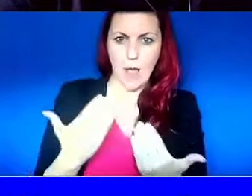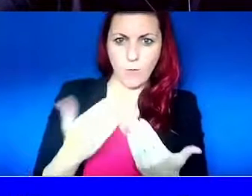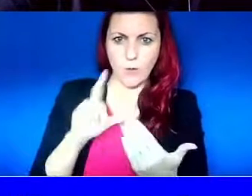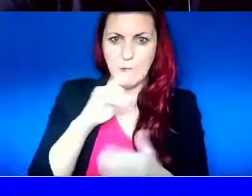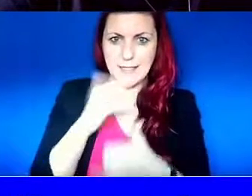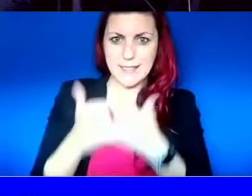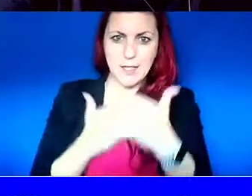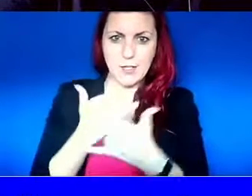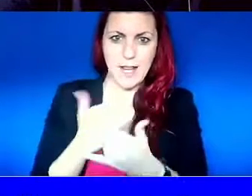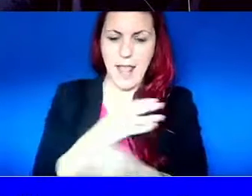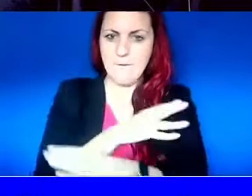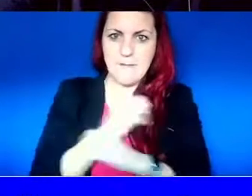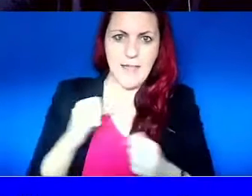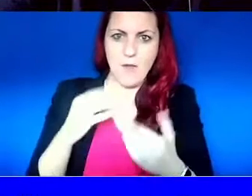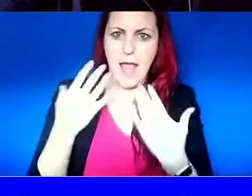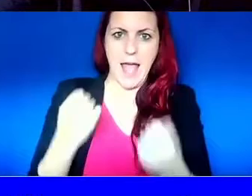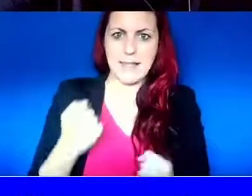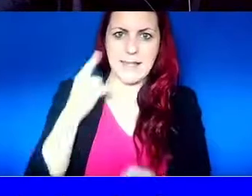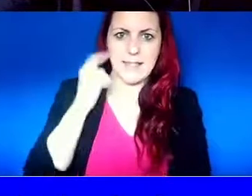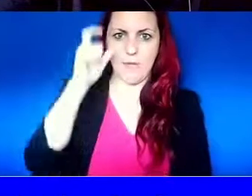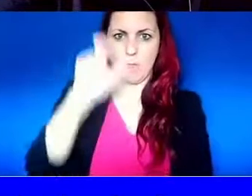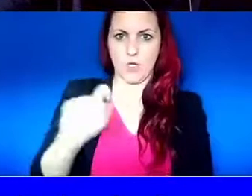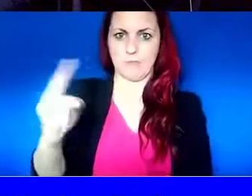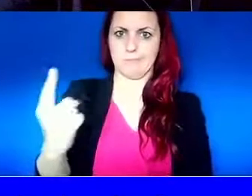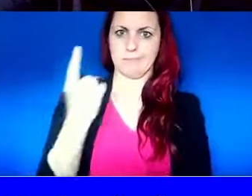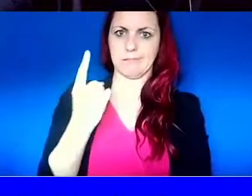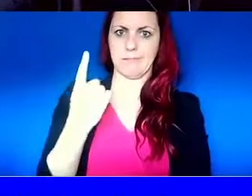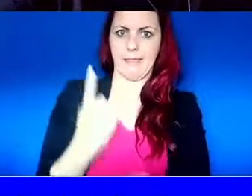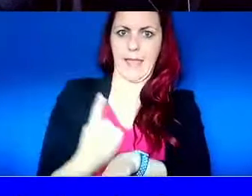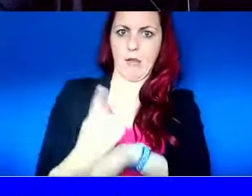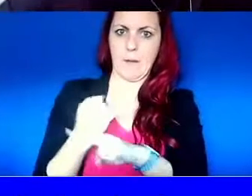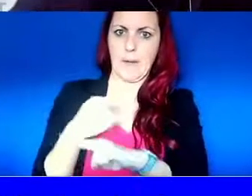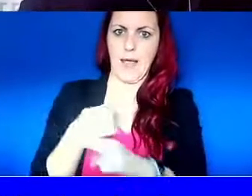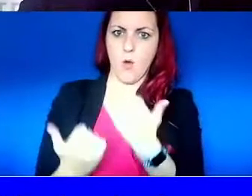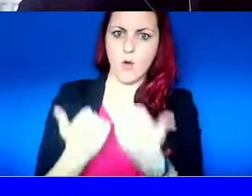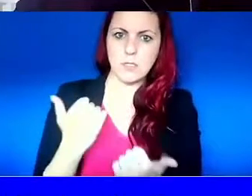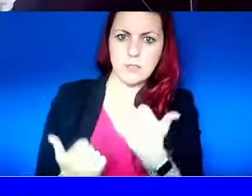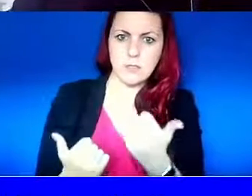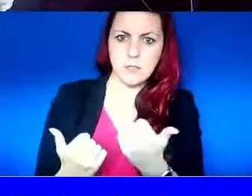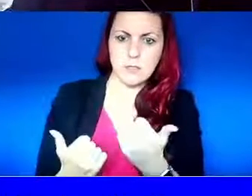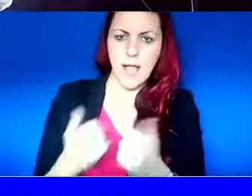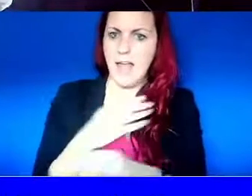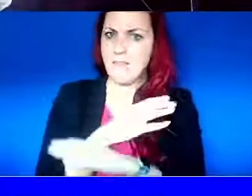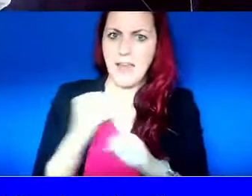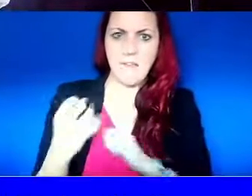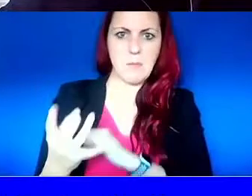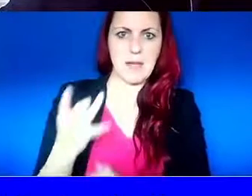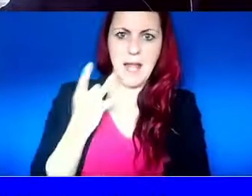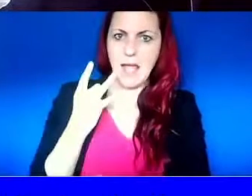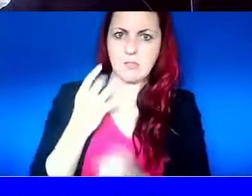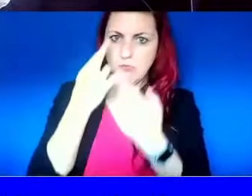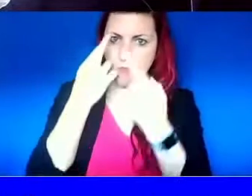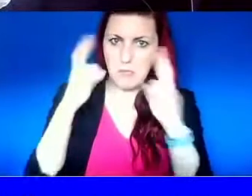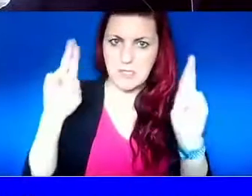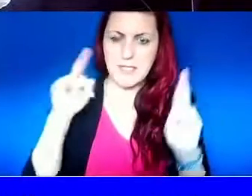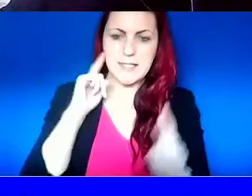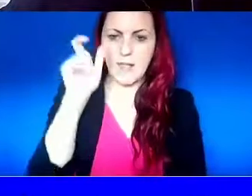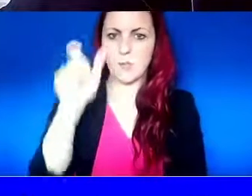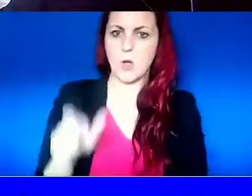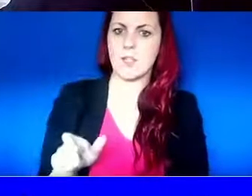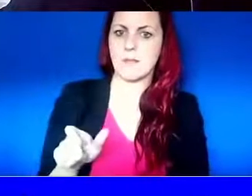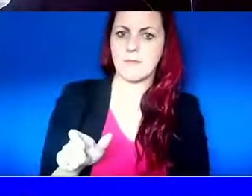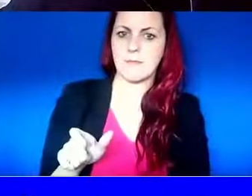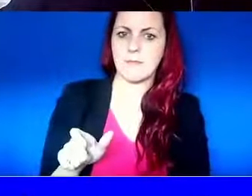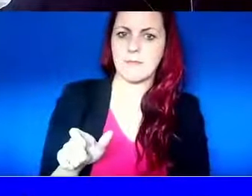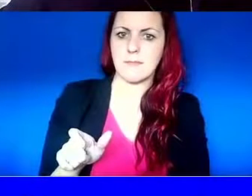had a deaf person appear in front of me. I haven't been asked to represent a deaf person. So I'm asking